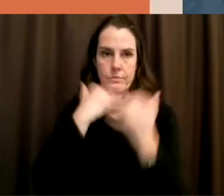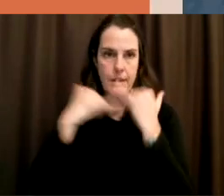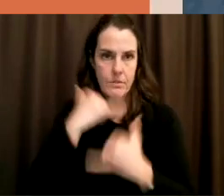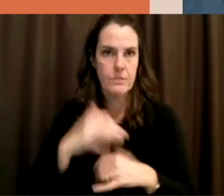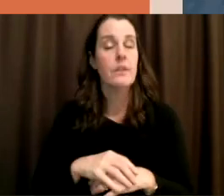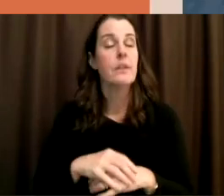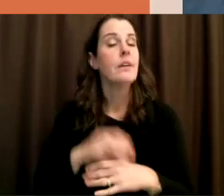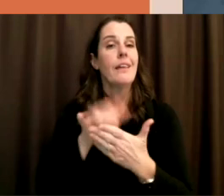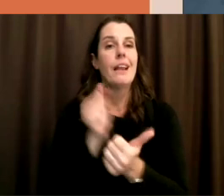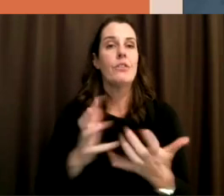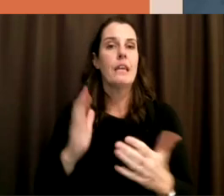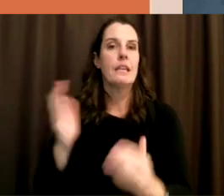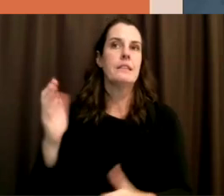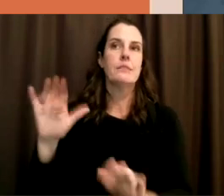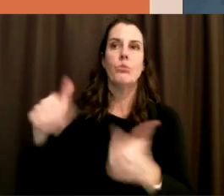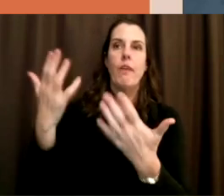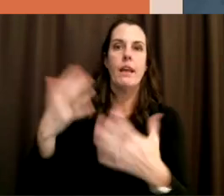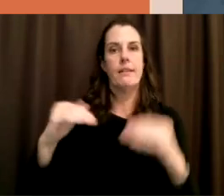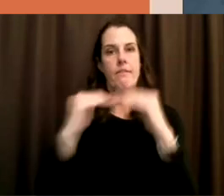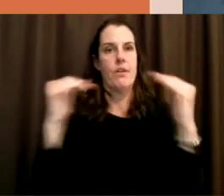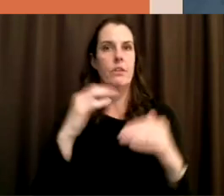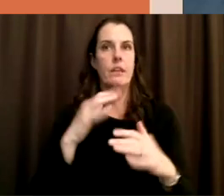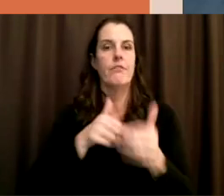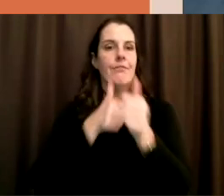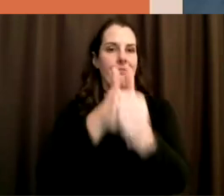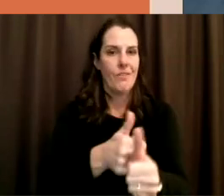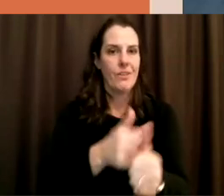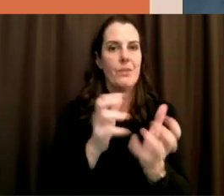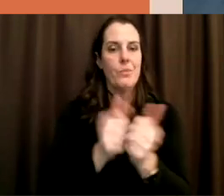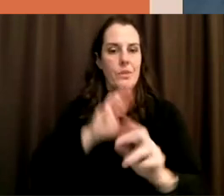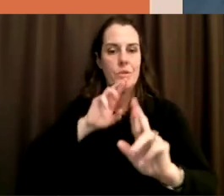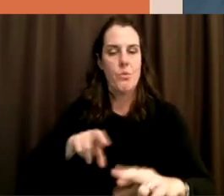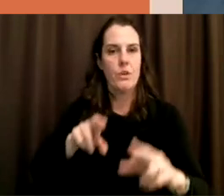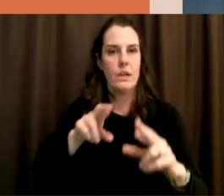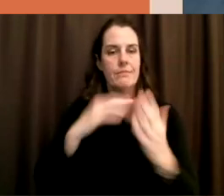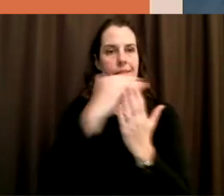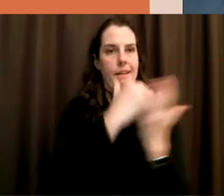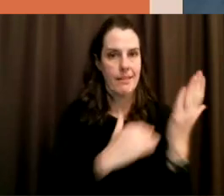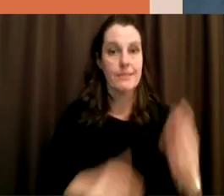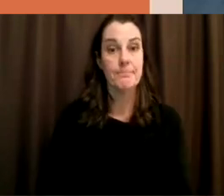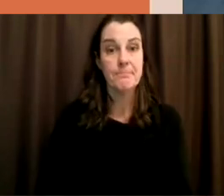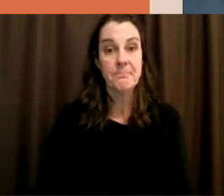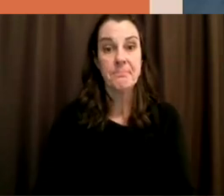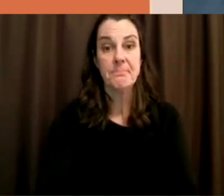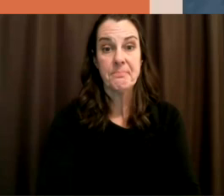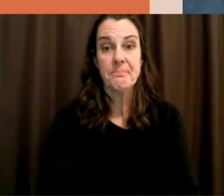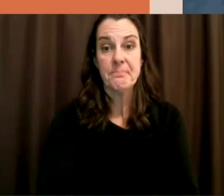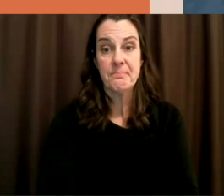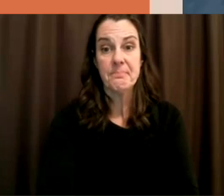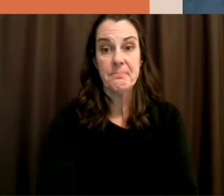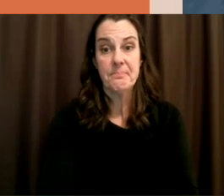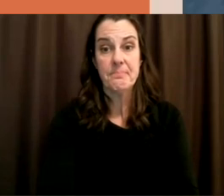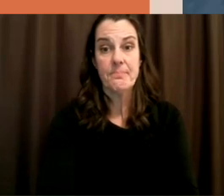that everything is presented fairly in accordance with the reporting framework. Okay, instances